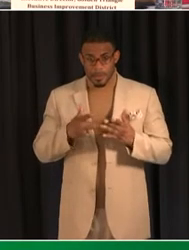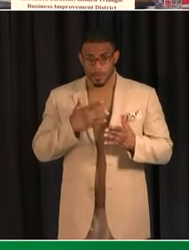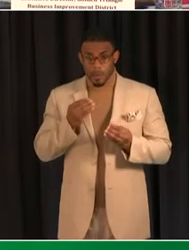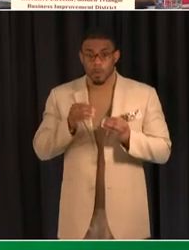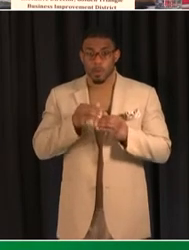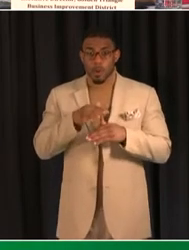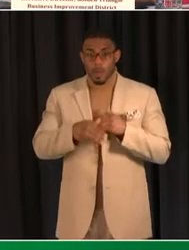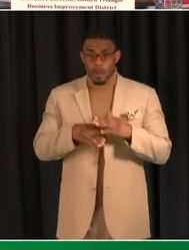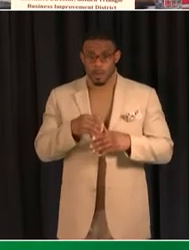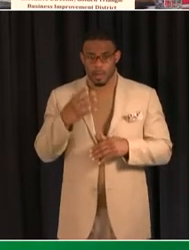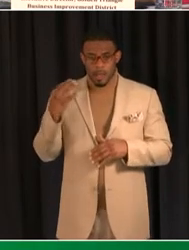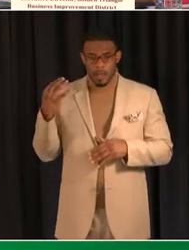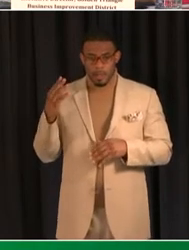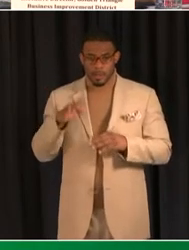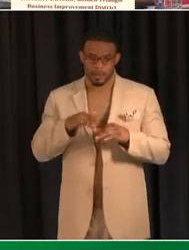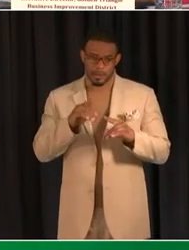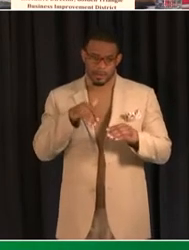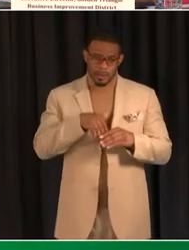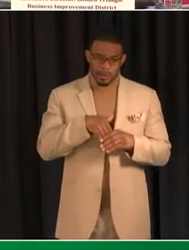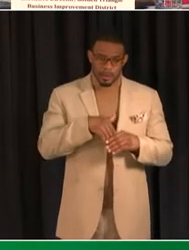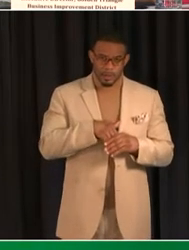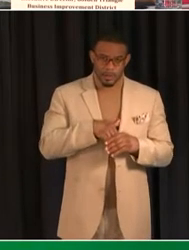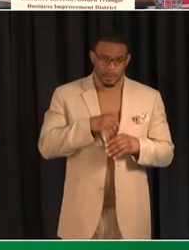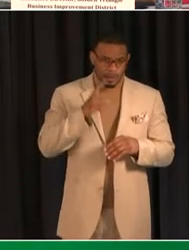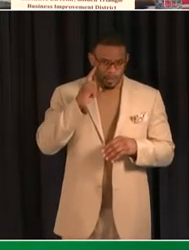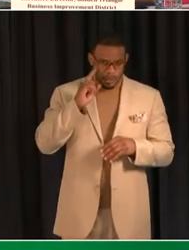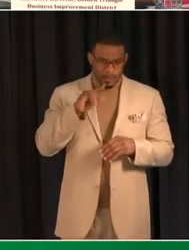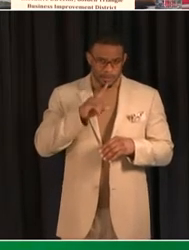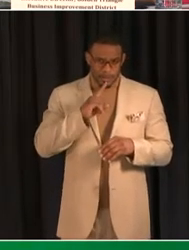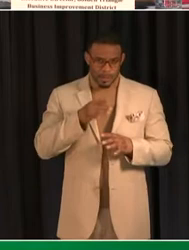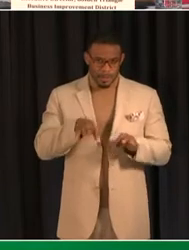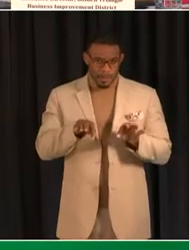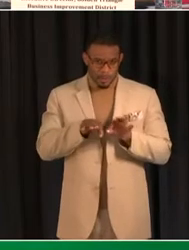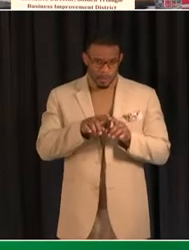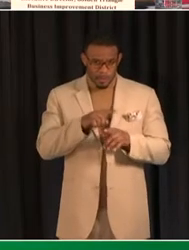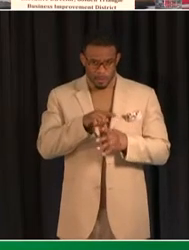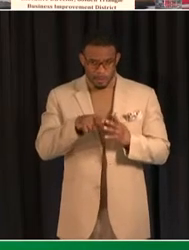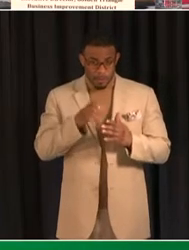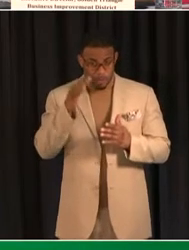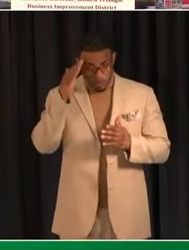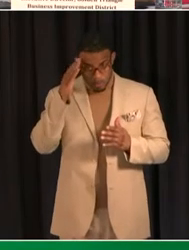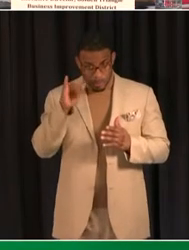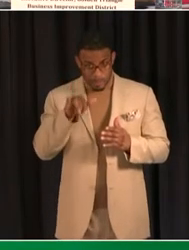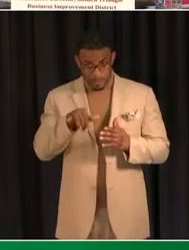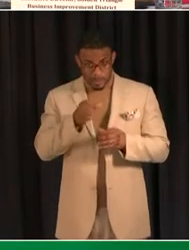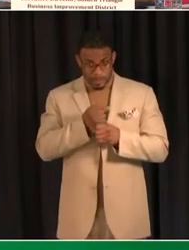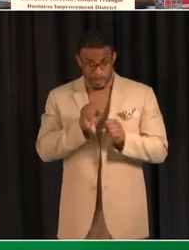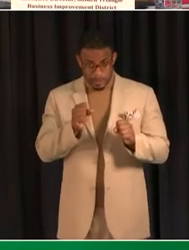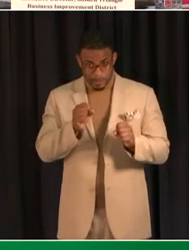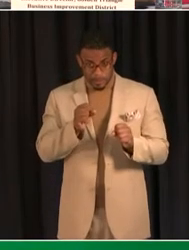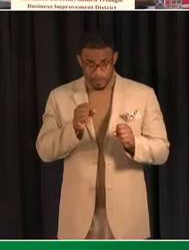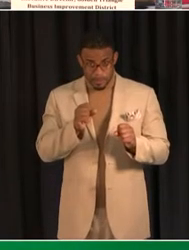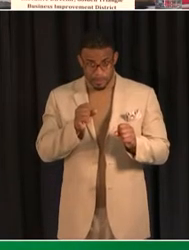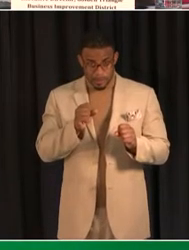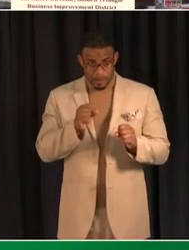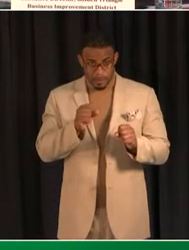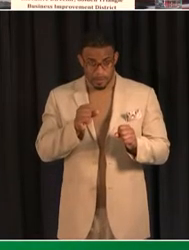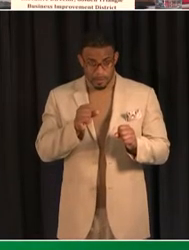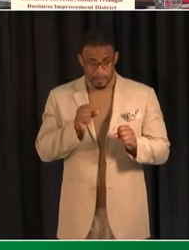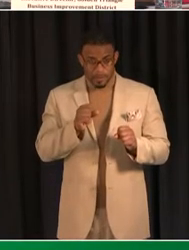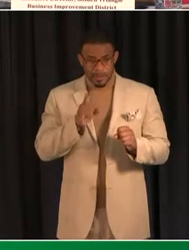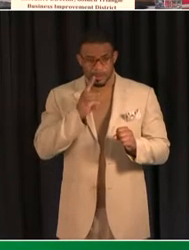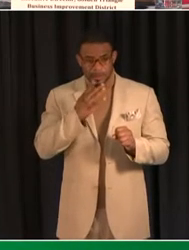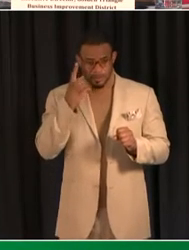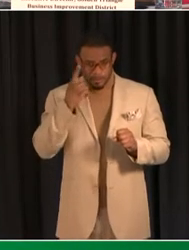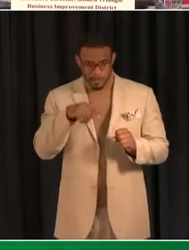People feel more comfortable outdoors than they do inside, and I think it's going to be important for them to know that that safety